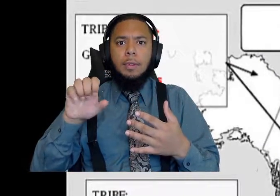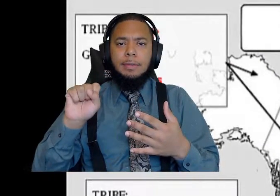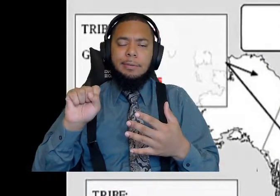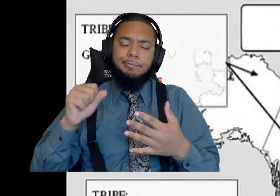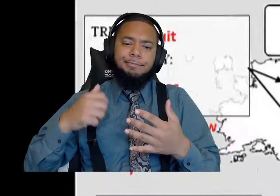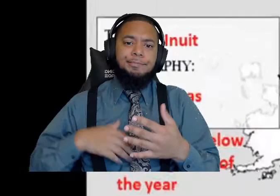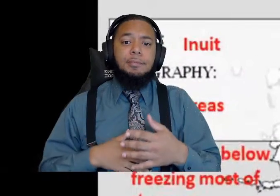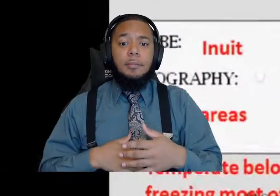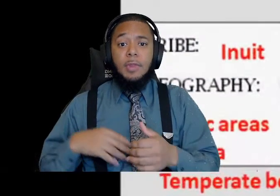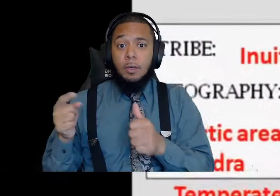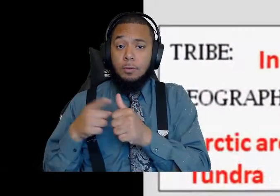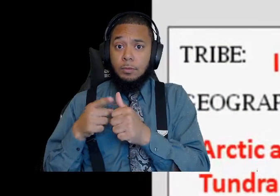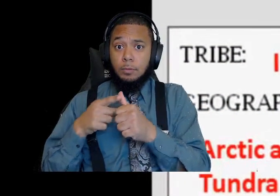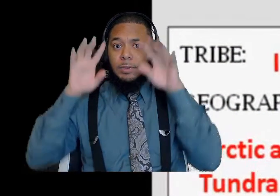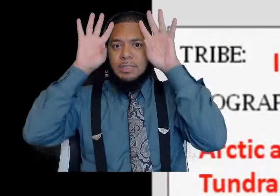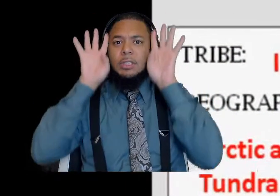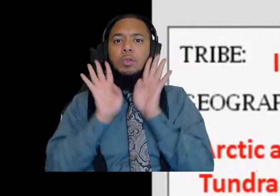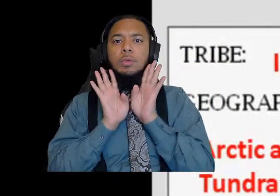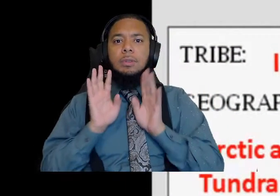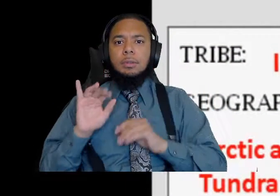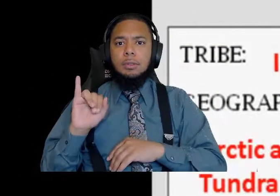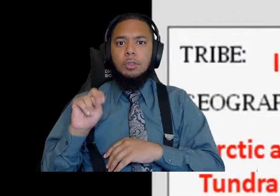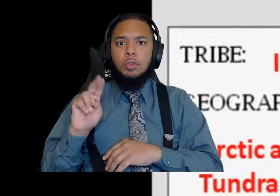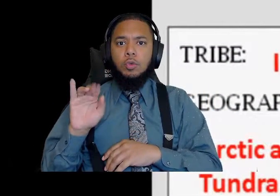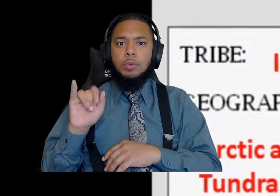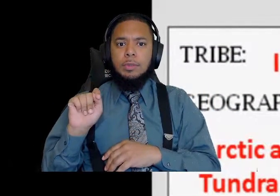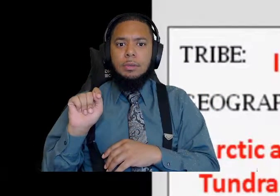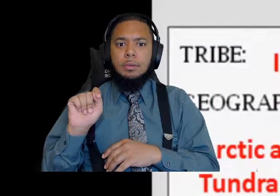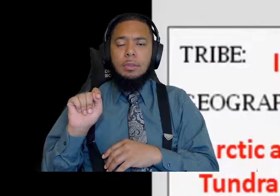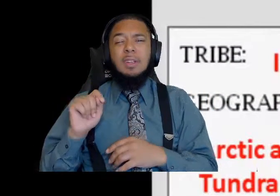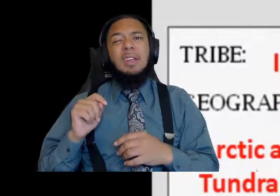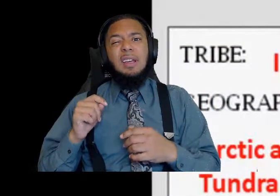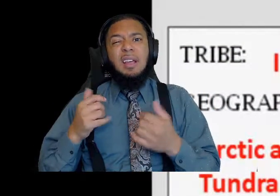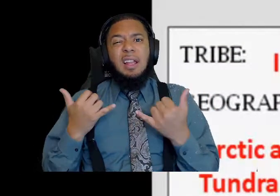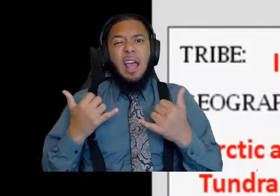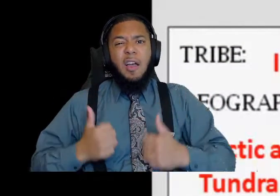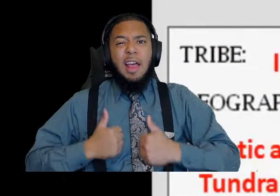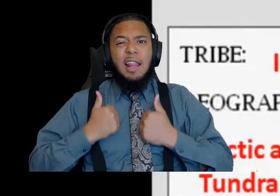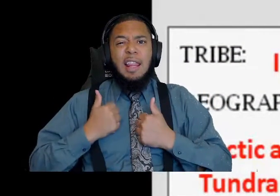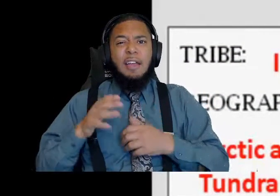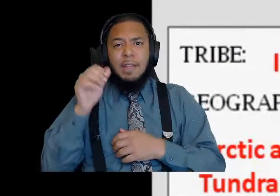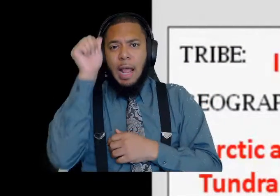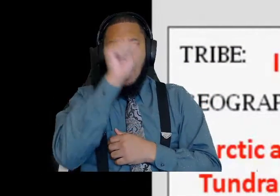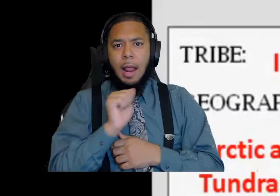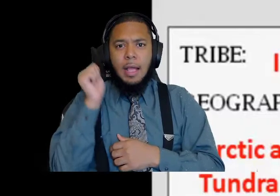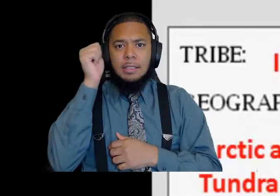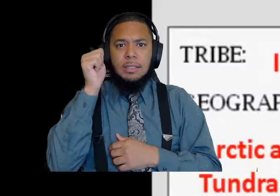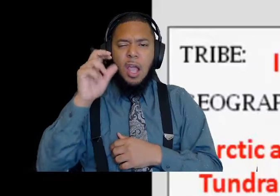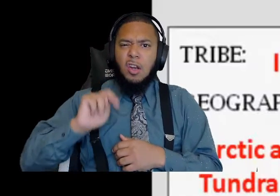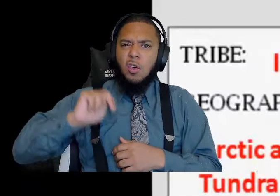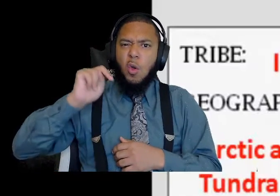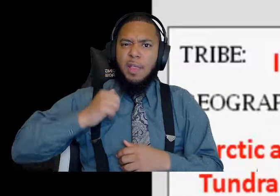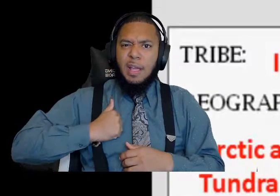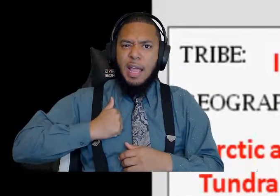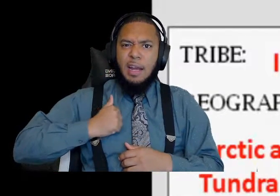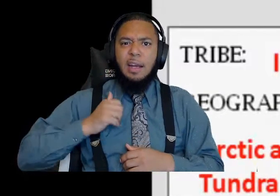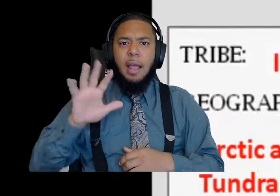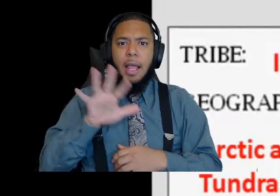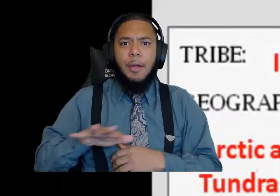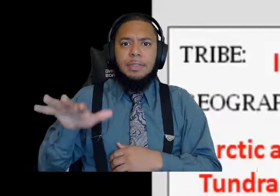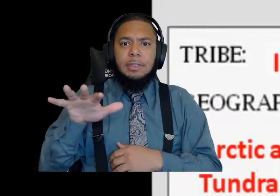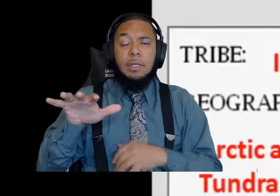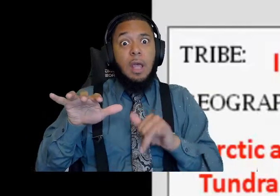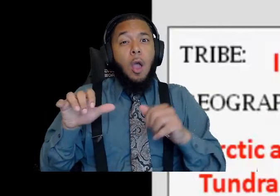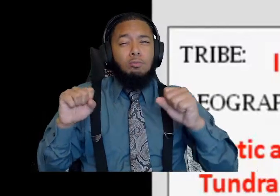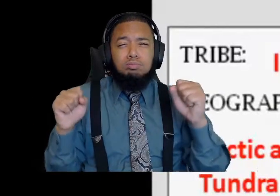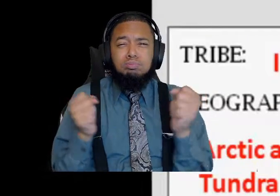First tribe we're going to talk about is the Inuit. The Inuit live in what is now Alaska and northern Canada. These are Arctic areas,